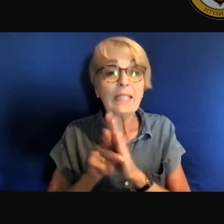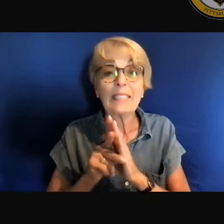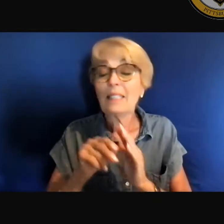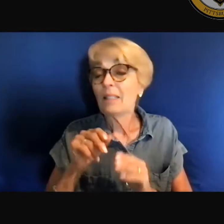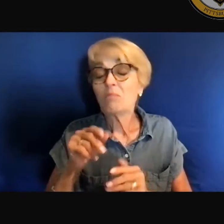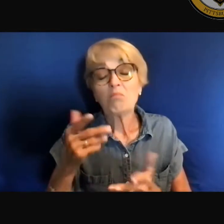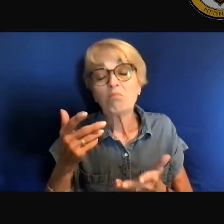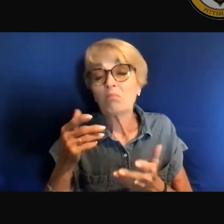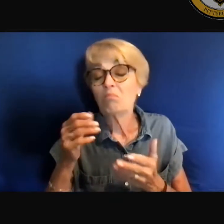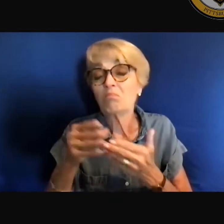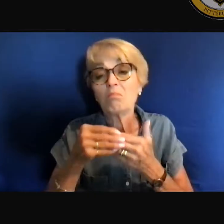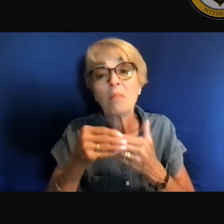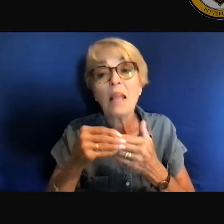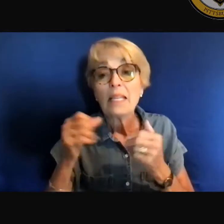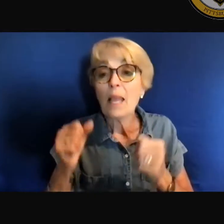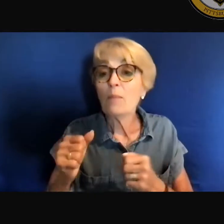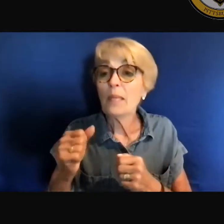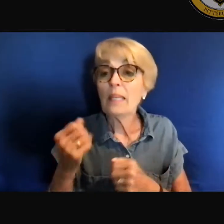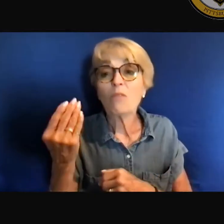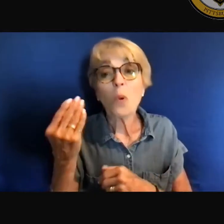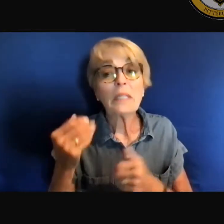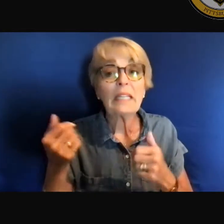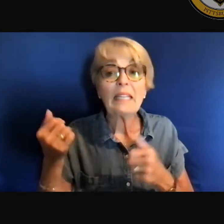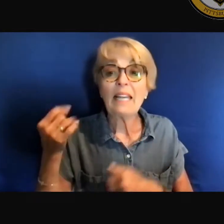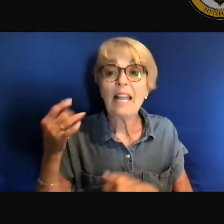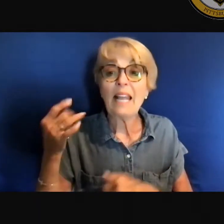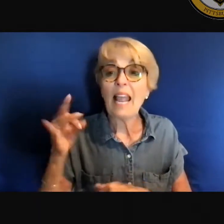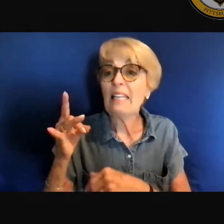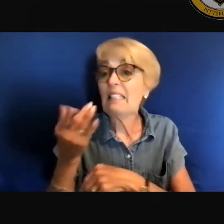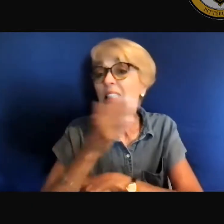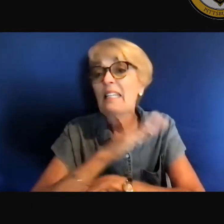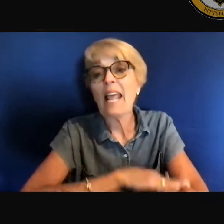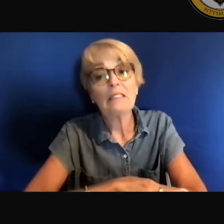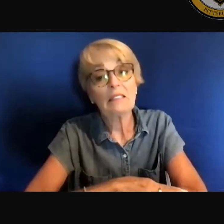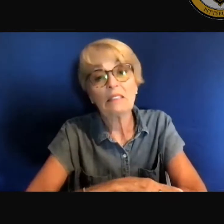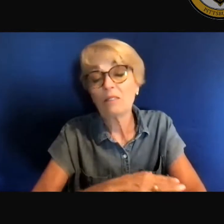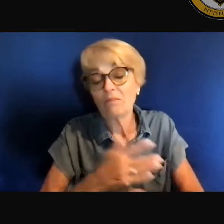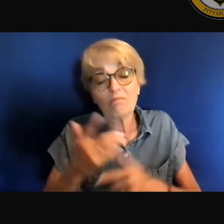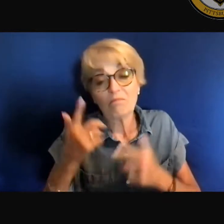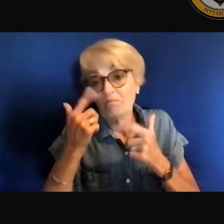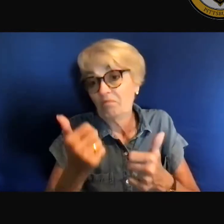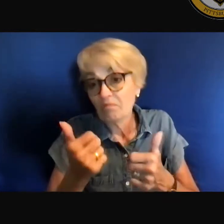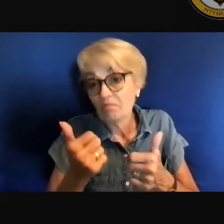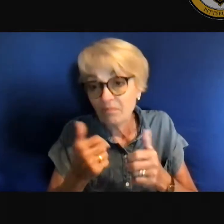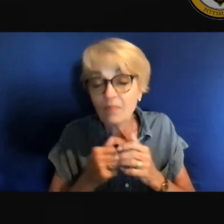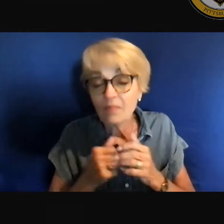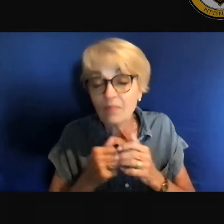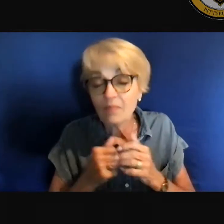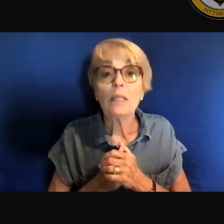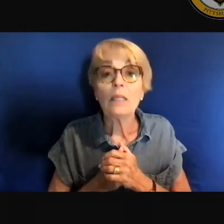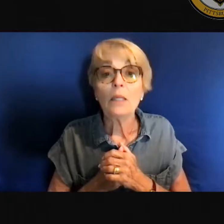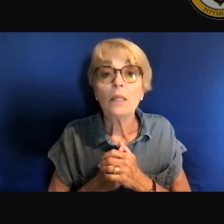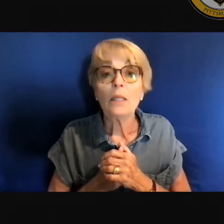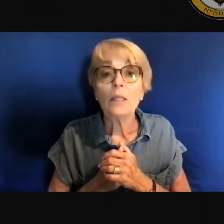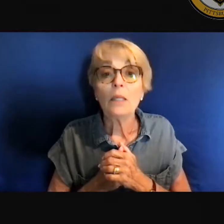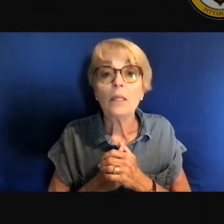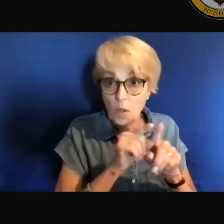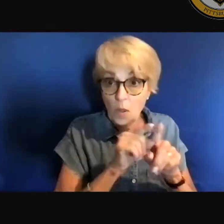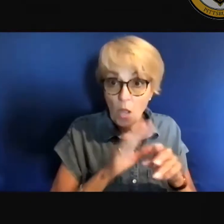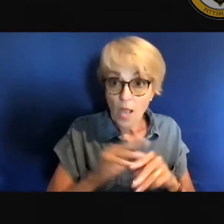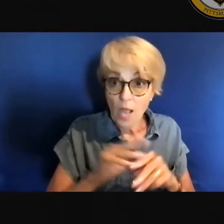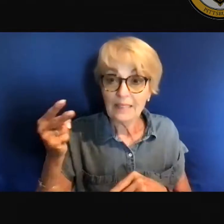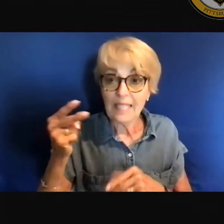could be 14, 18, whatever that may be. And additionally, on the second